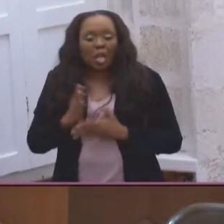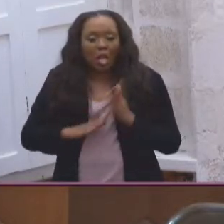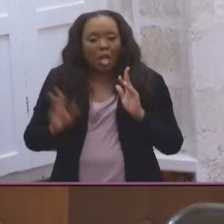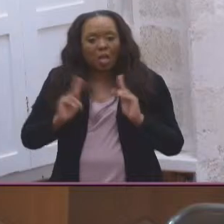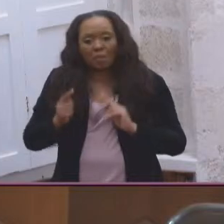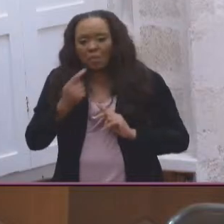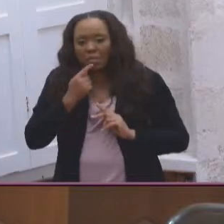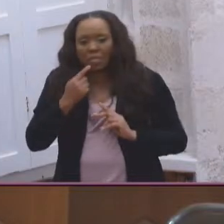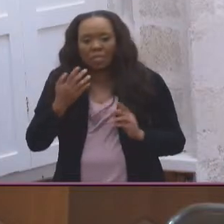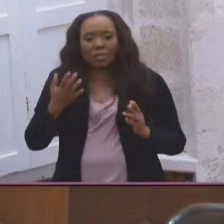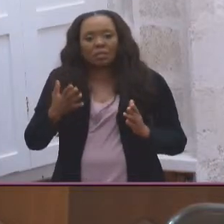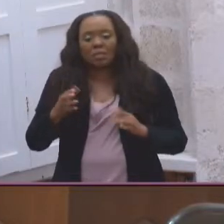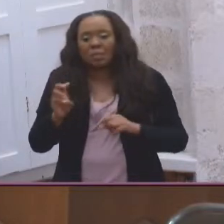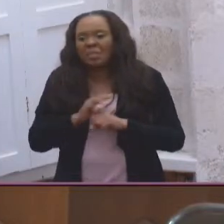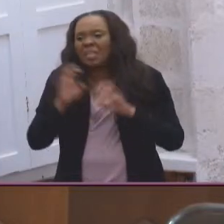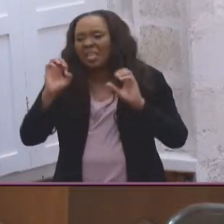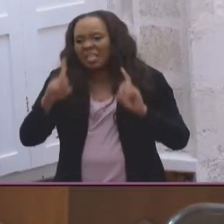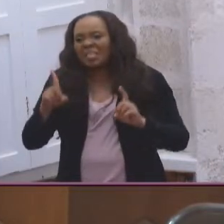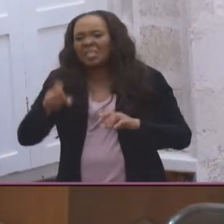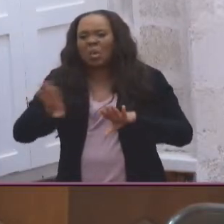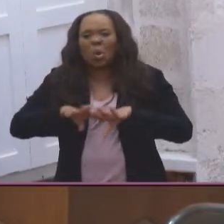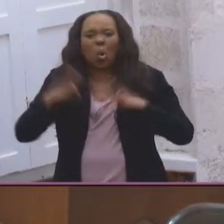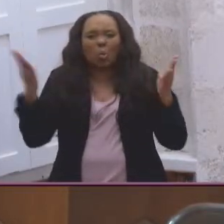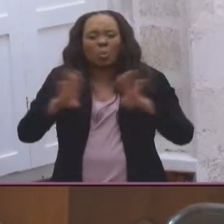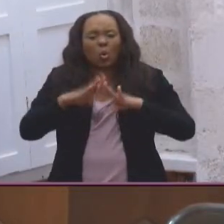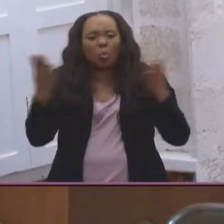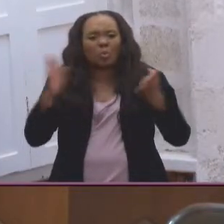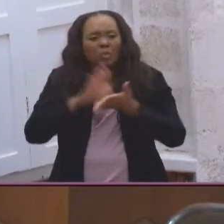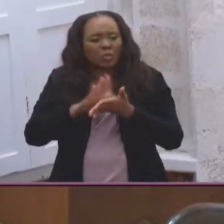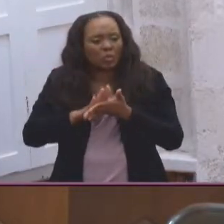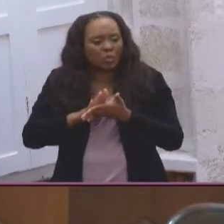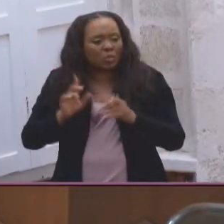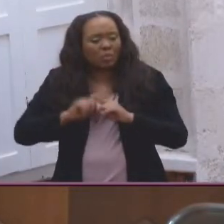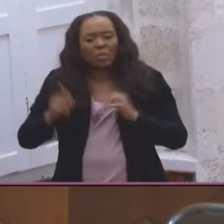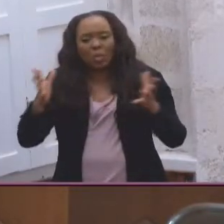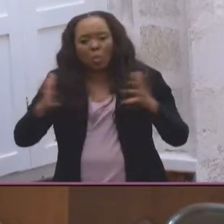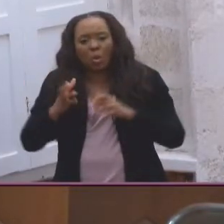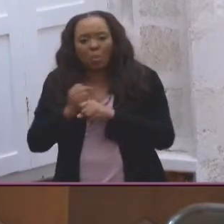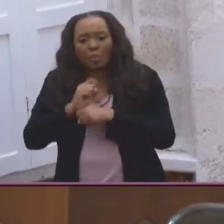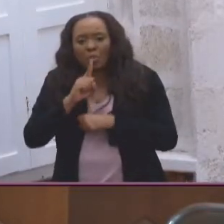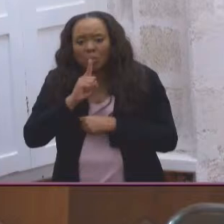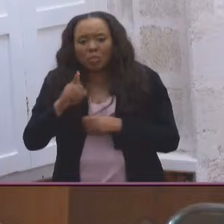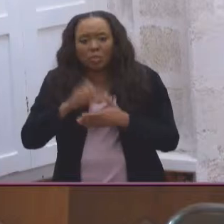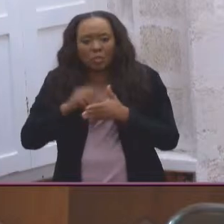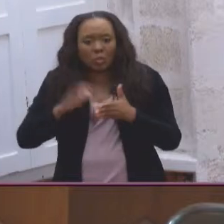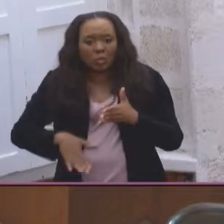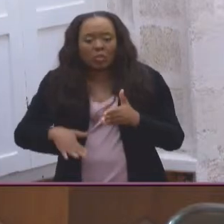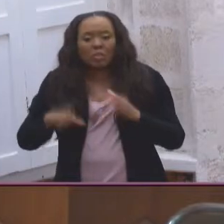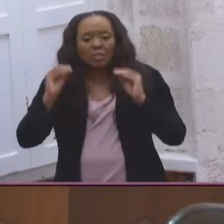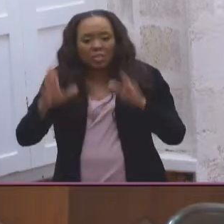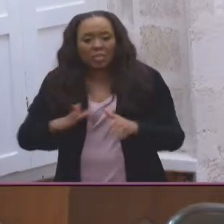we place the safety of our teachers and students at the forefront.